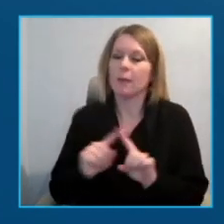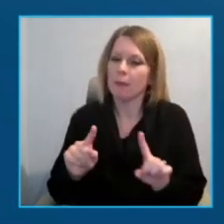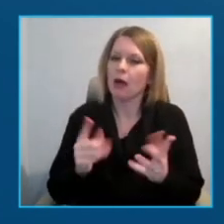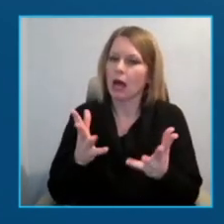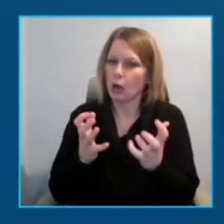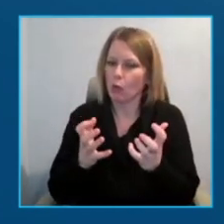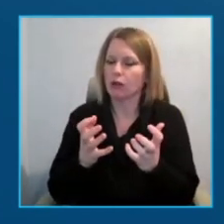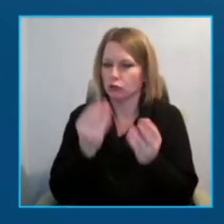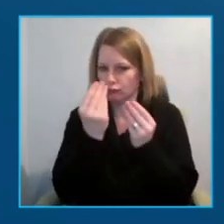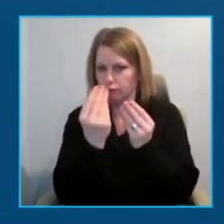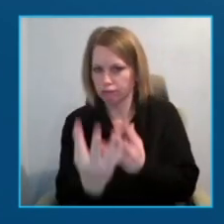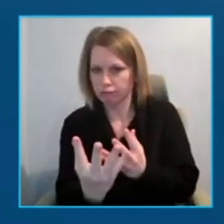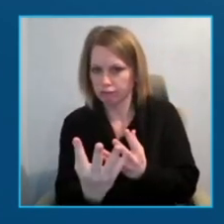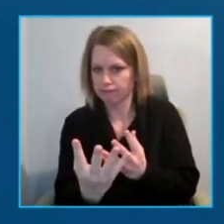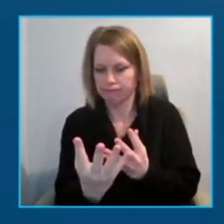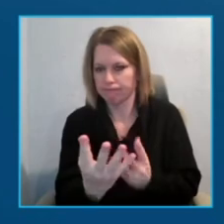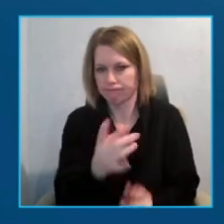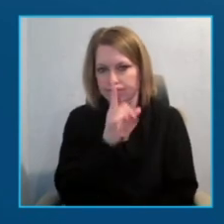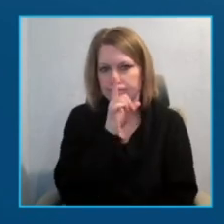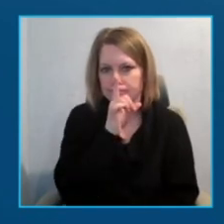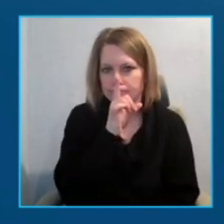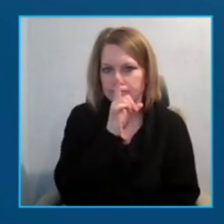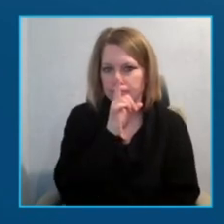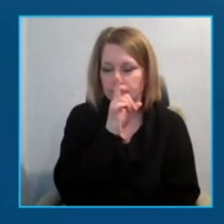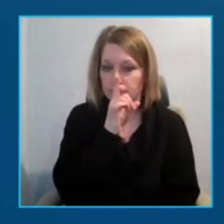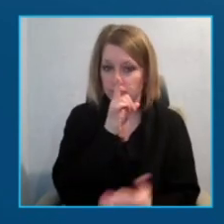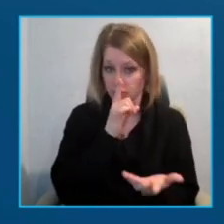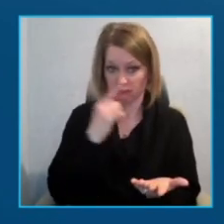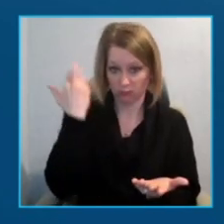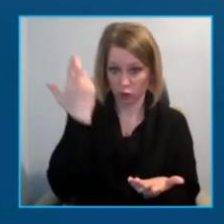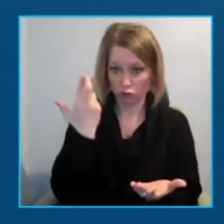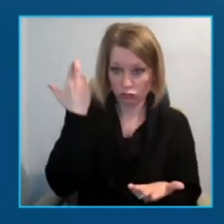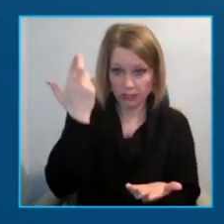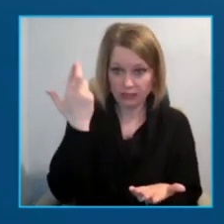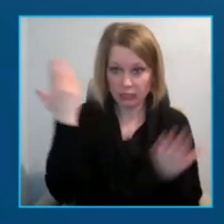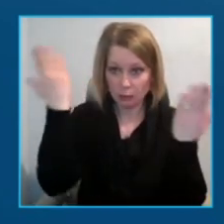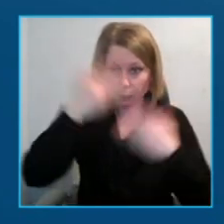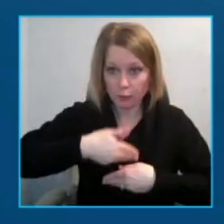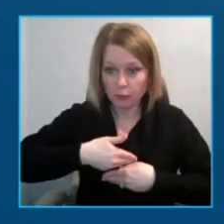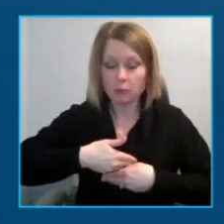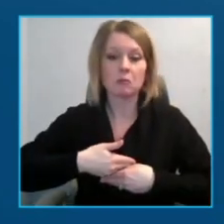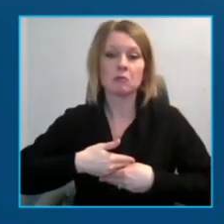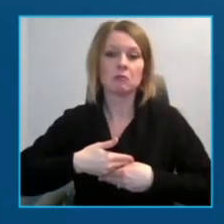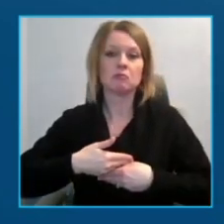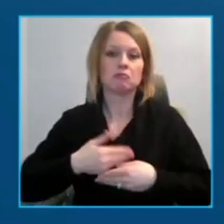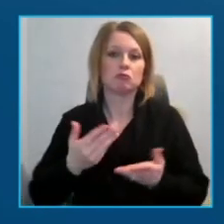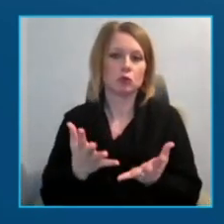a reason why that occurred, just give the West Virginia Party a chance to